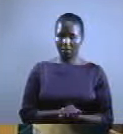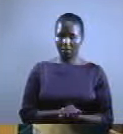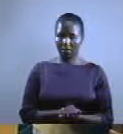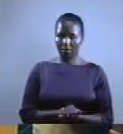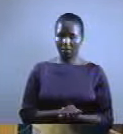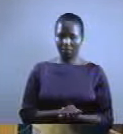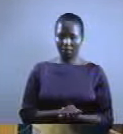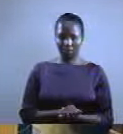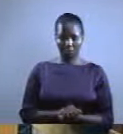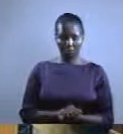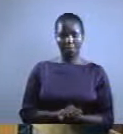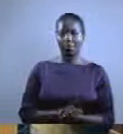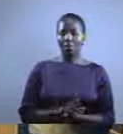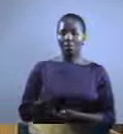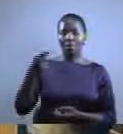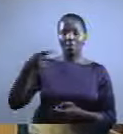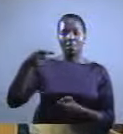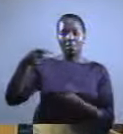Honorable Speaker,